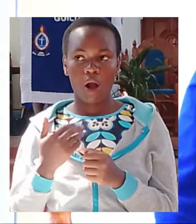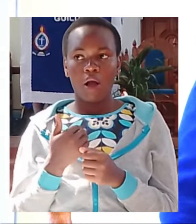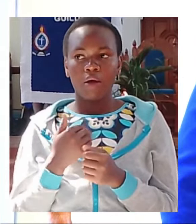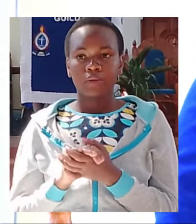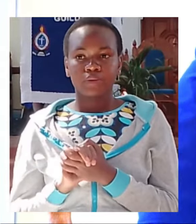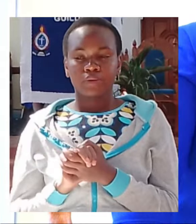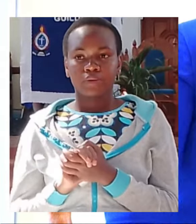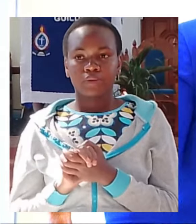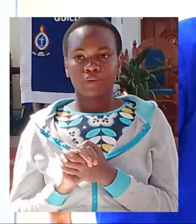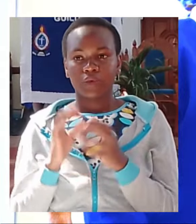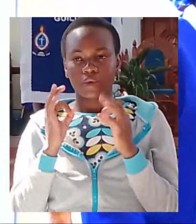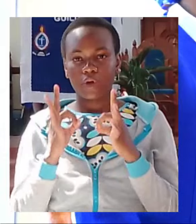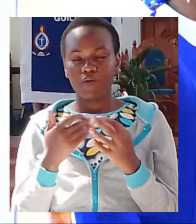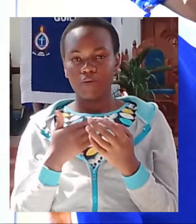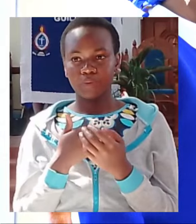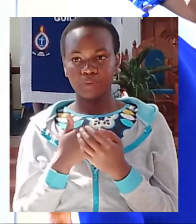that if